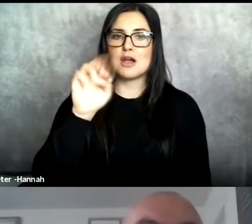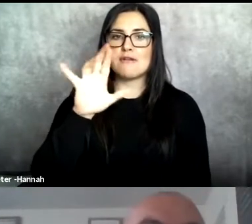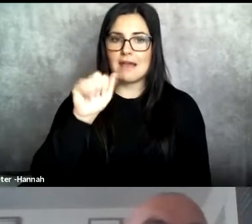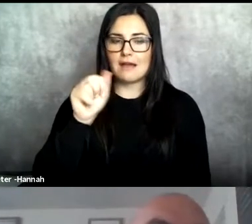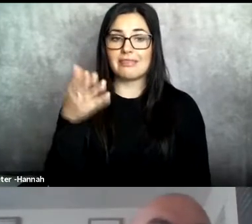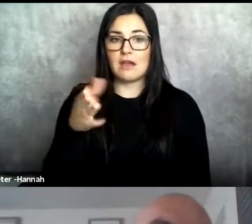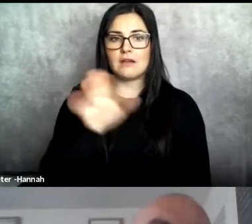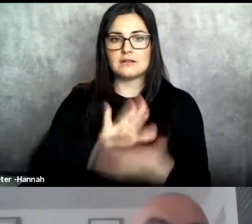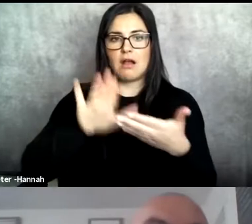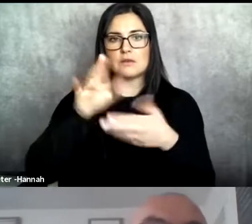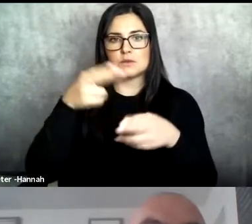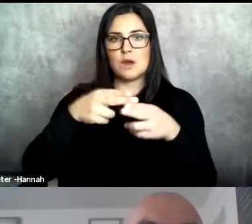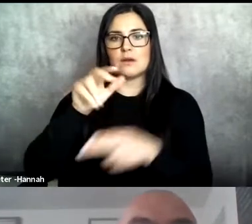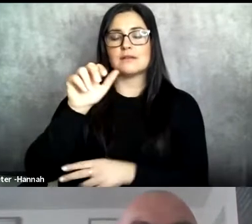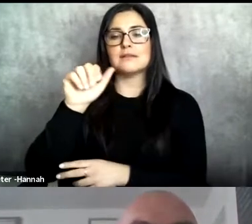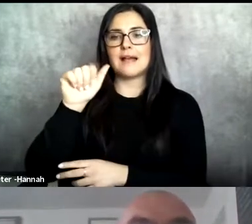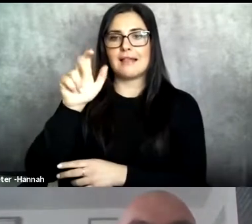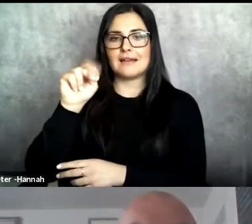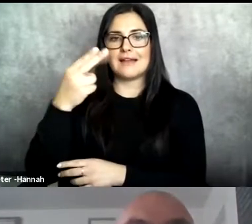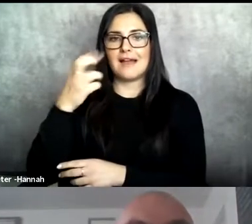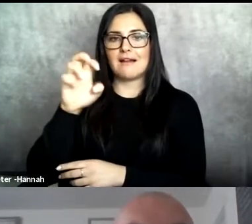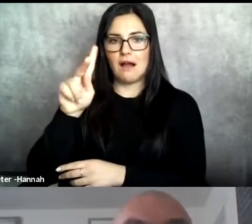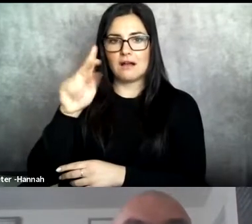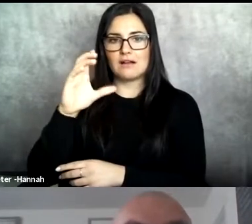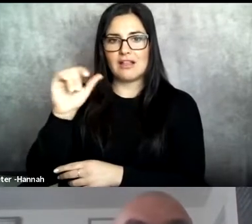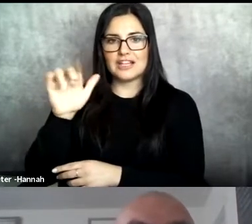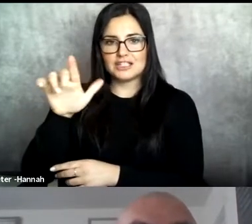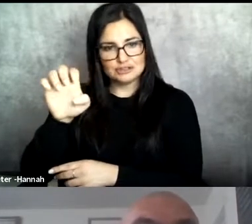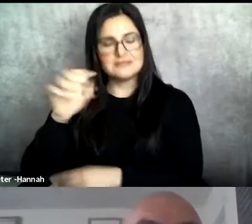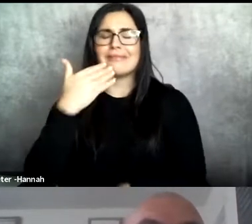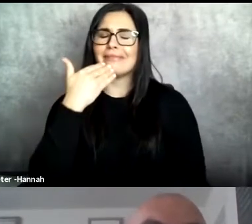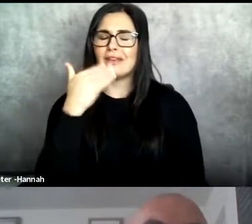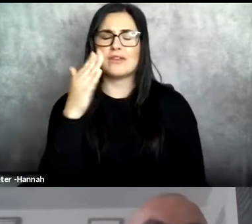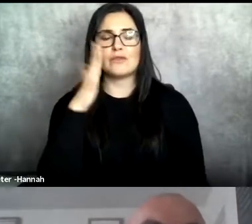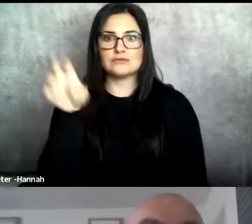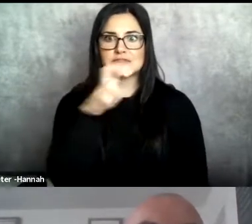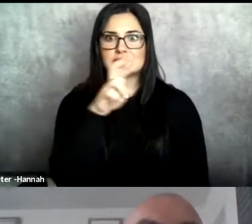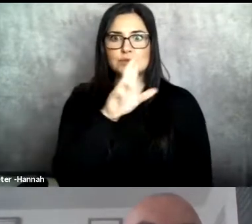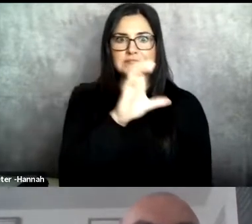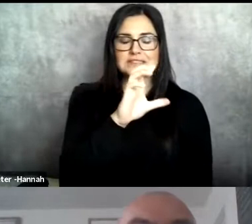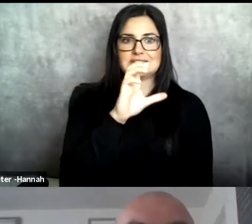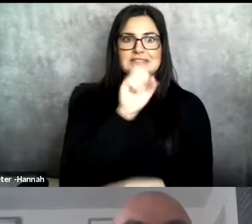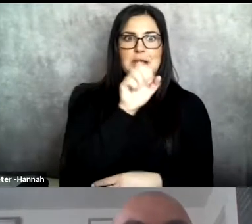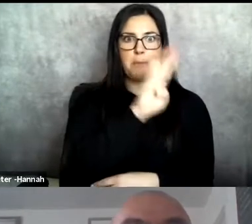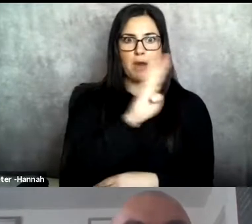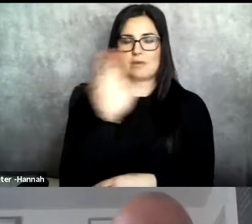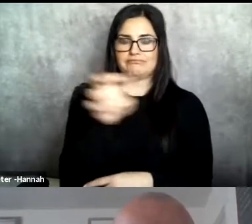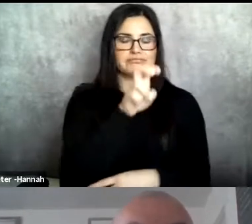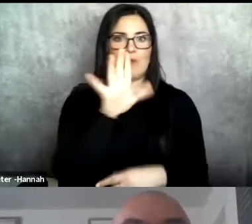And looking forward to you hopefully transitioning to UC Santa Barbara and taking part in the underground scholar work that's being done there.